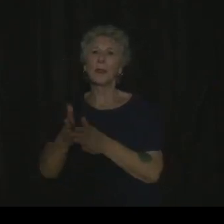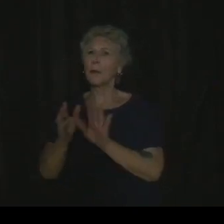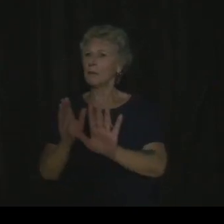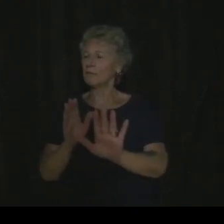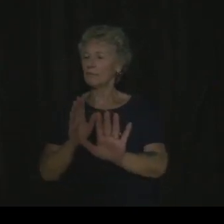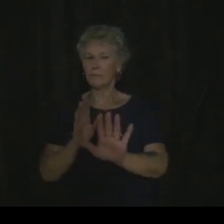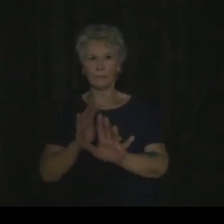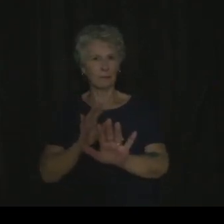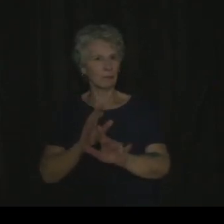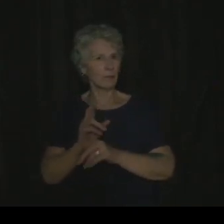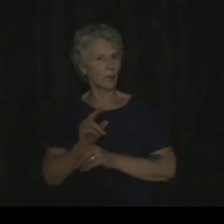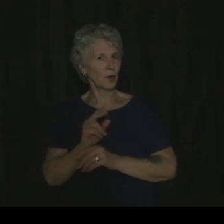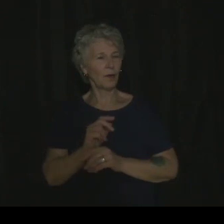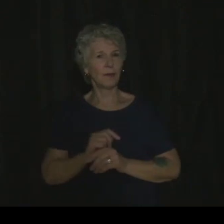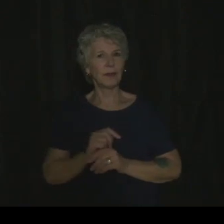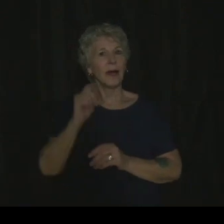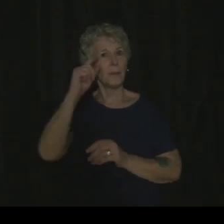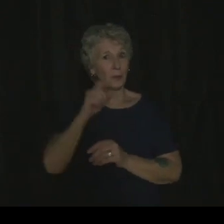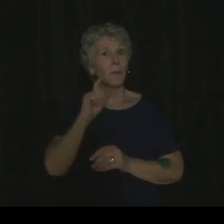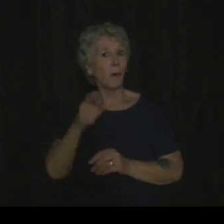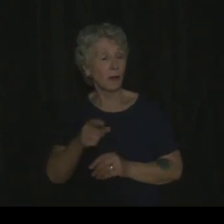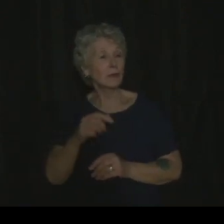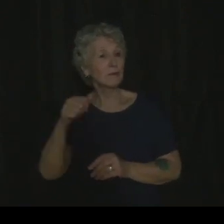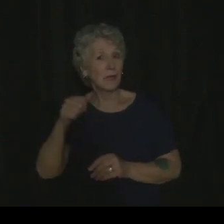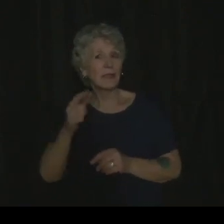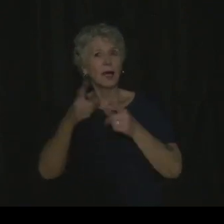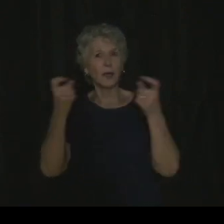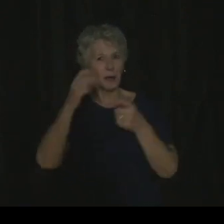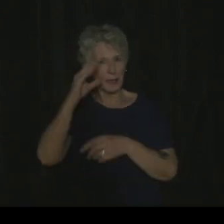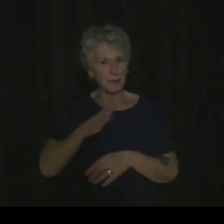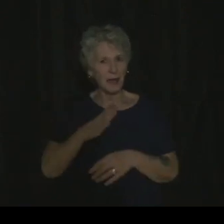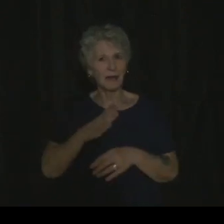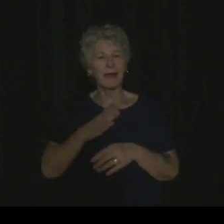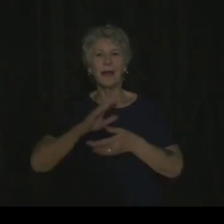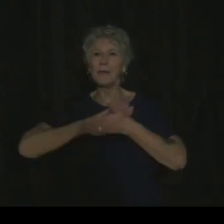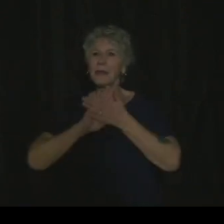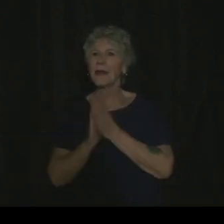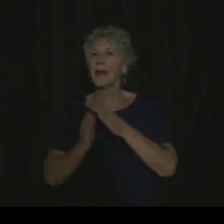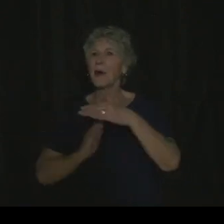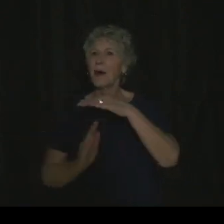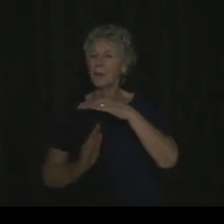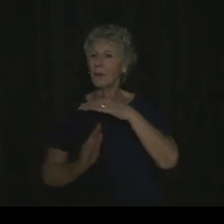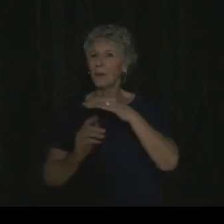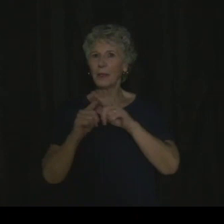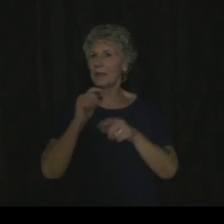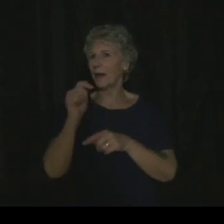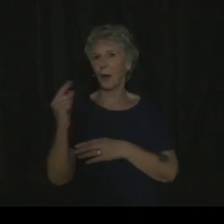fast. Moses was a great man and became a humble leader of God's, but he wasn't always that